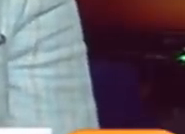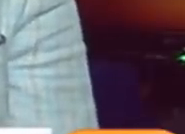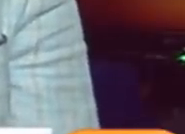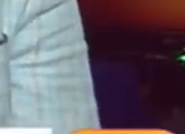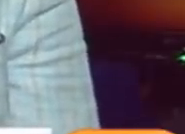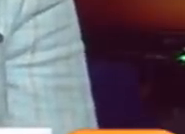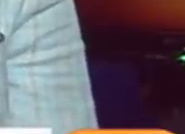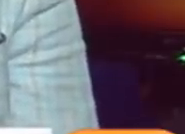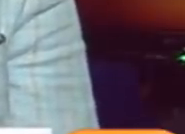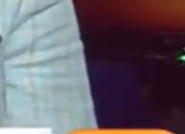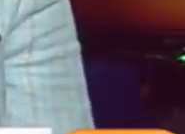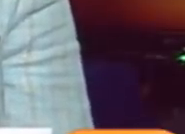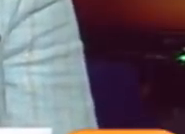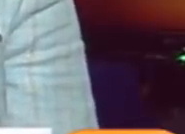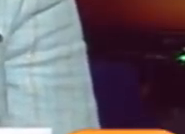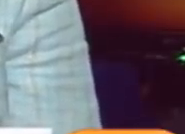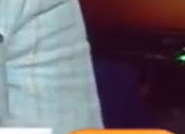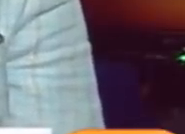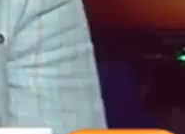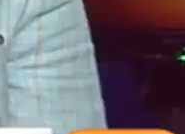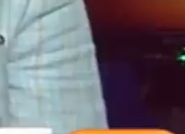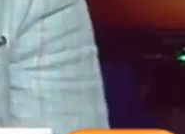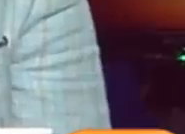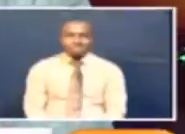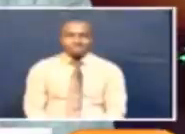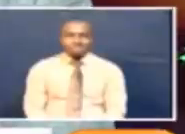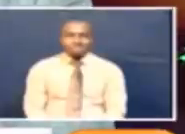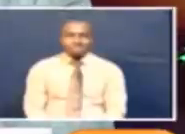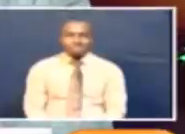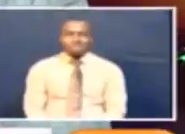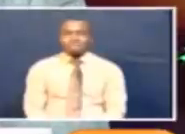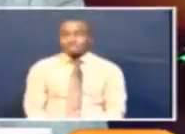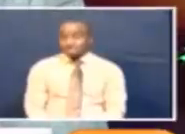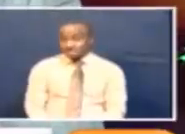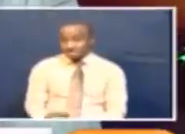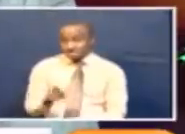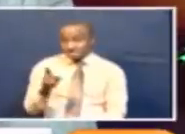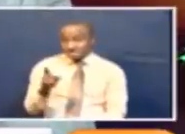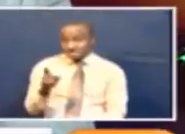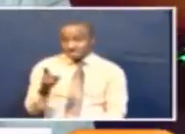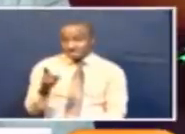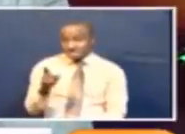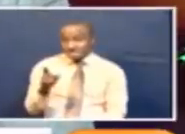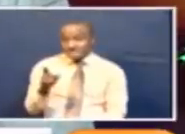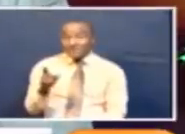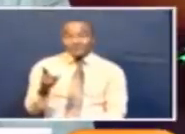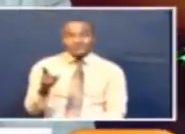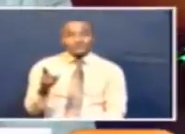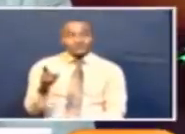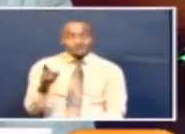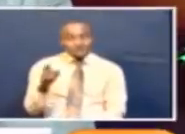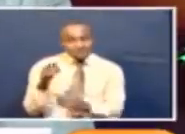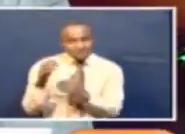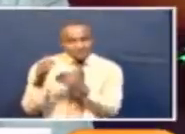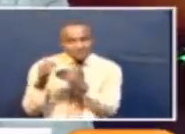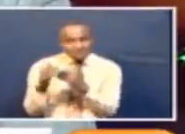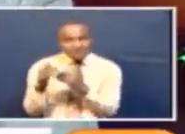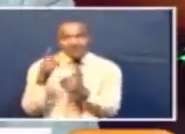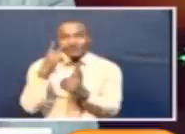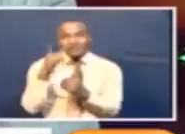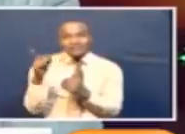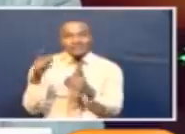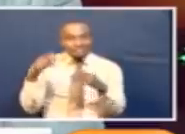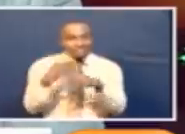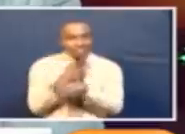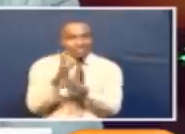So I won't be very surprised if in the very near future you will be reading this in the news here as a scam. Why would you